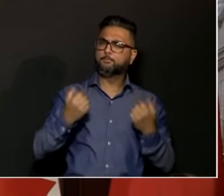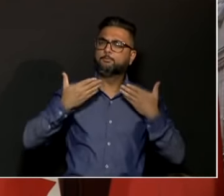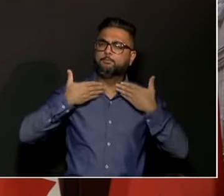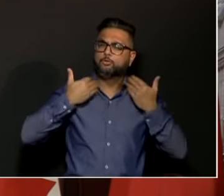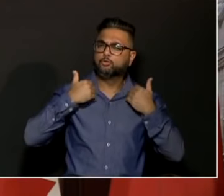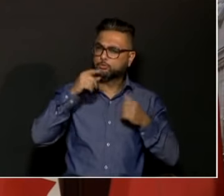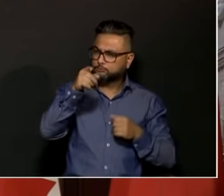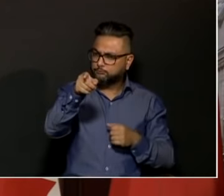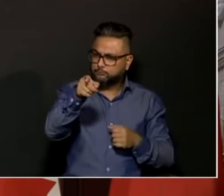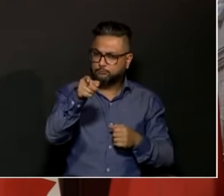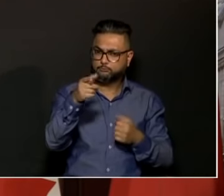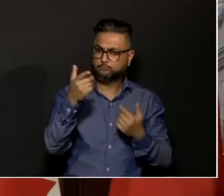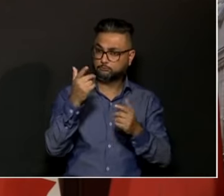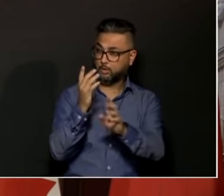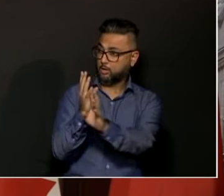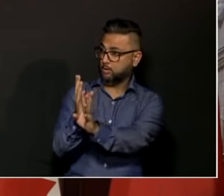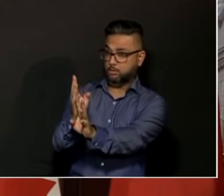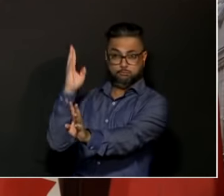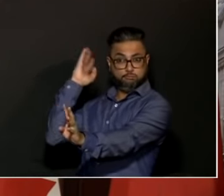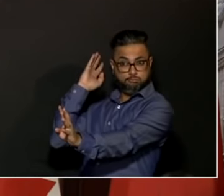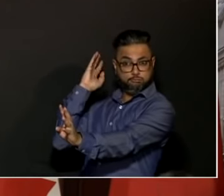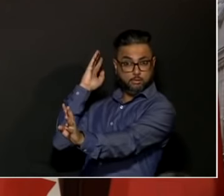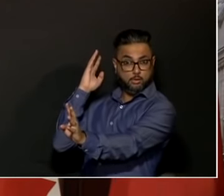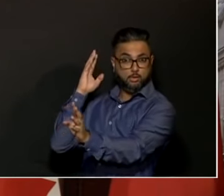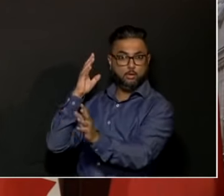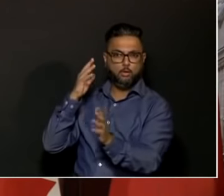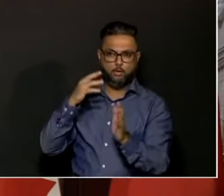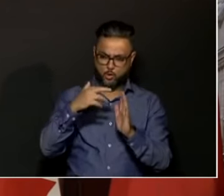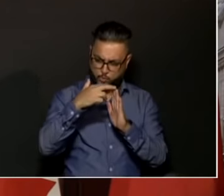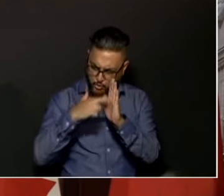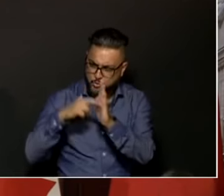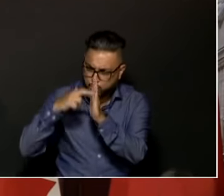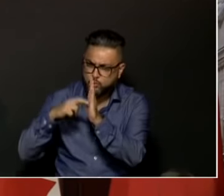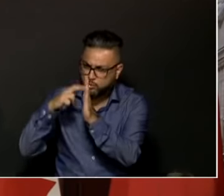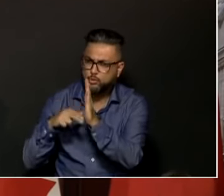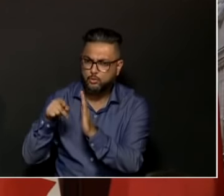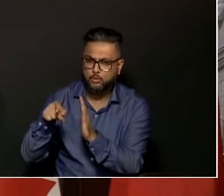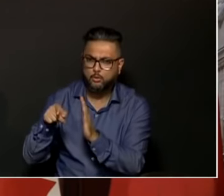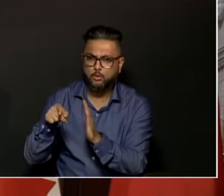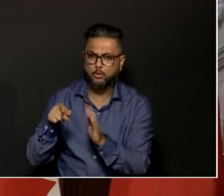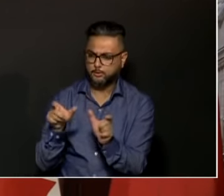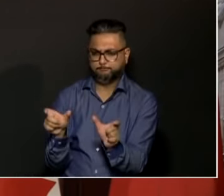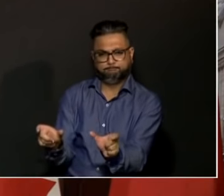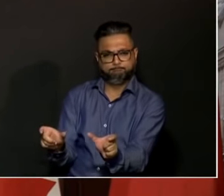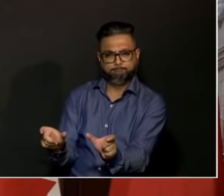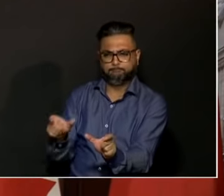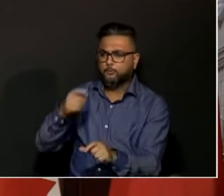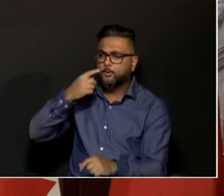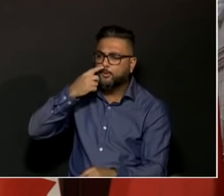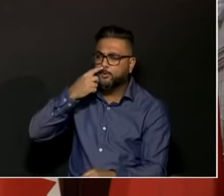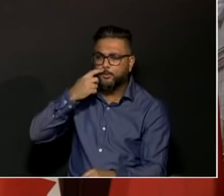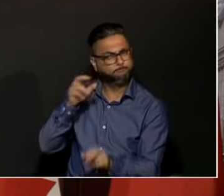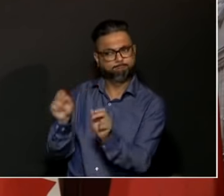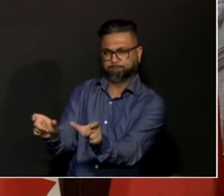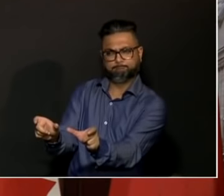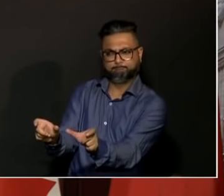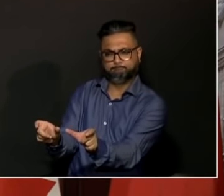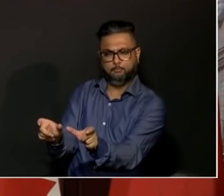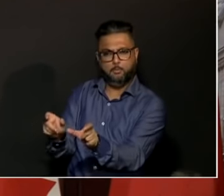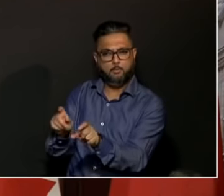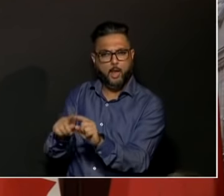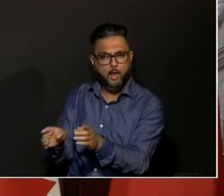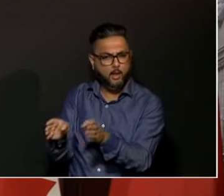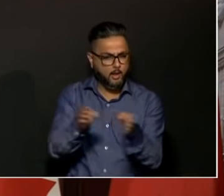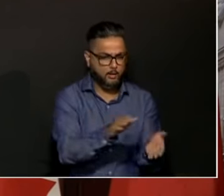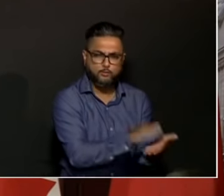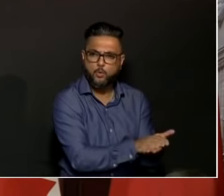remain a symptom that doesn't allow kids to go to school when Health Canada, I believe the CDC and WHO don't